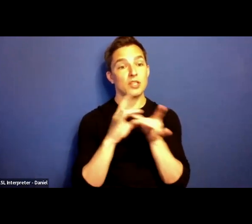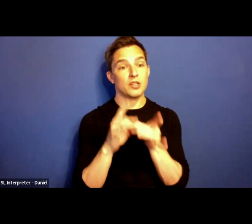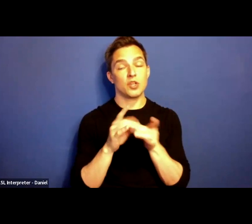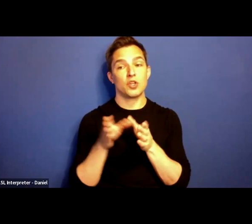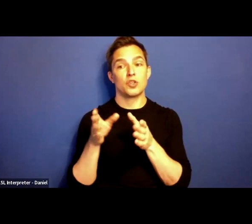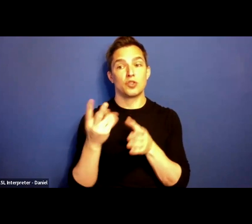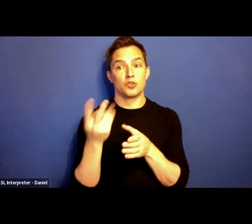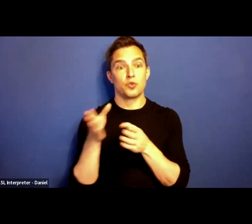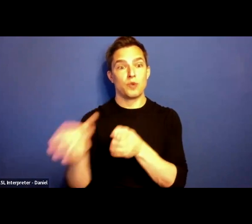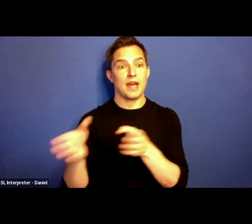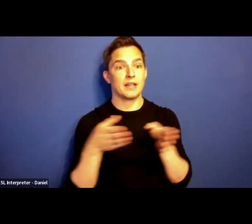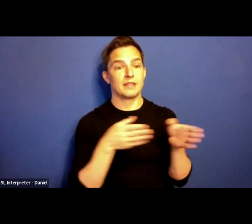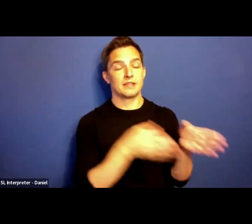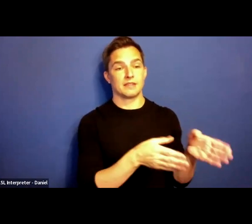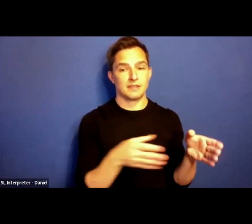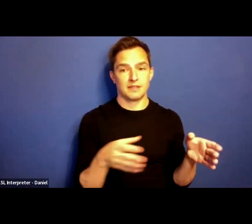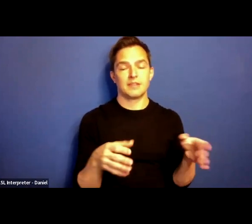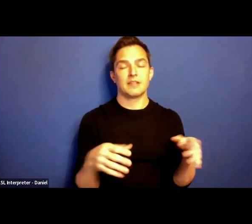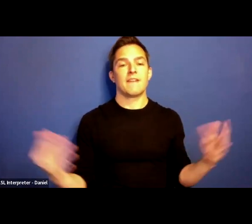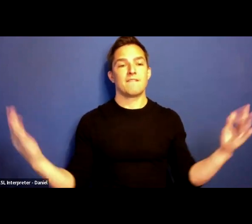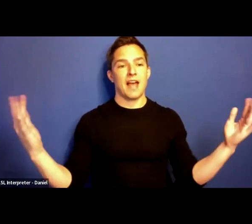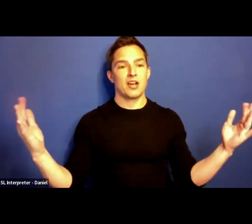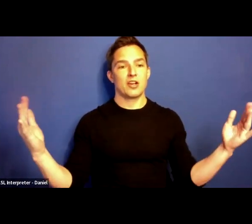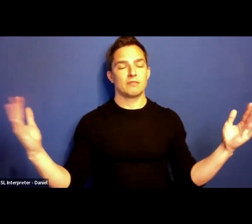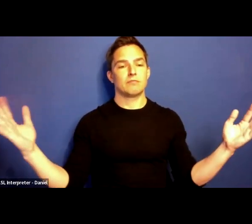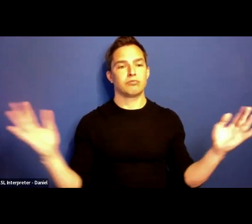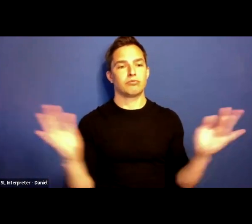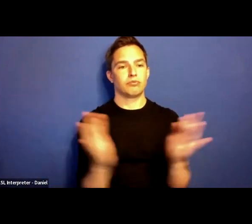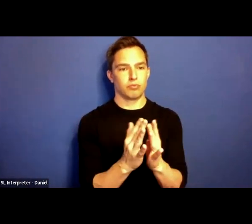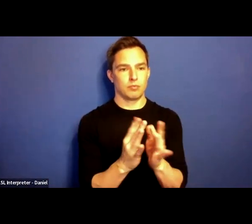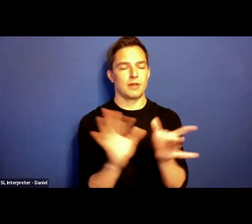at both ends, and the only well in the middle.